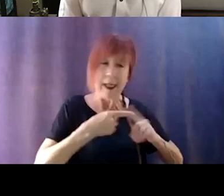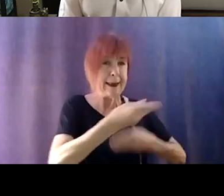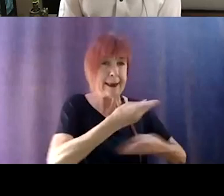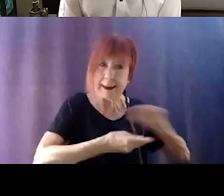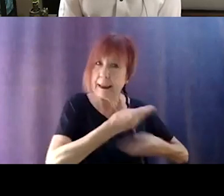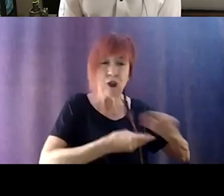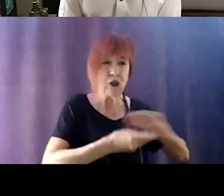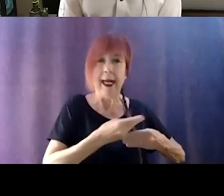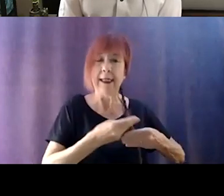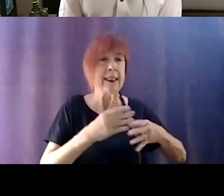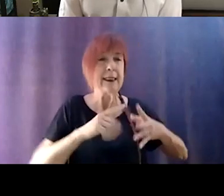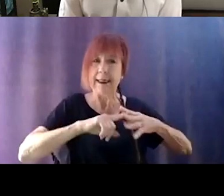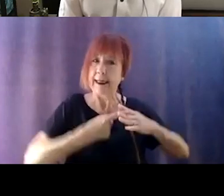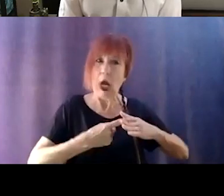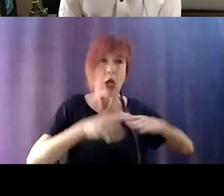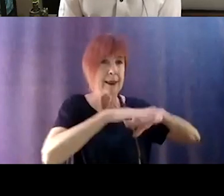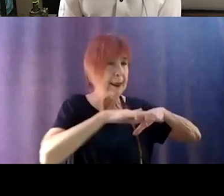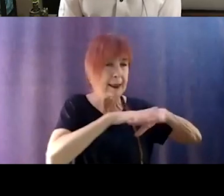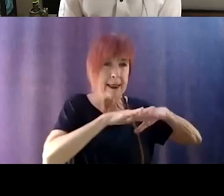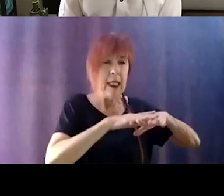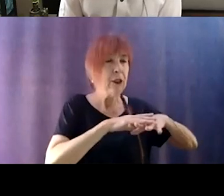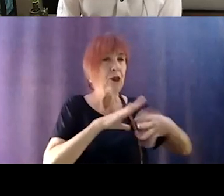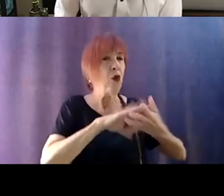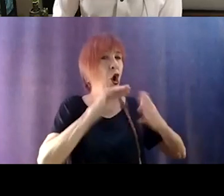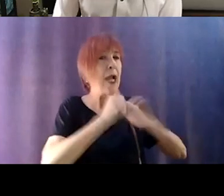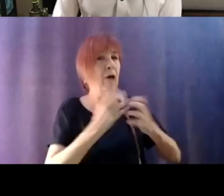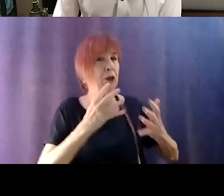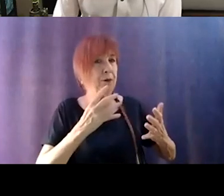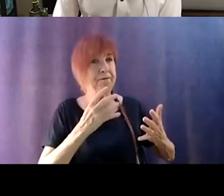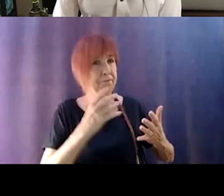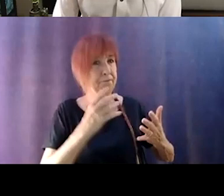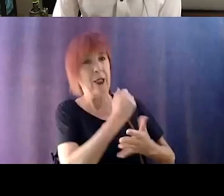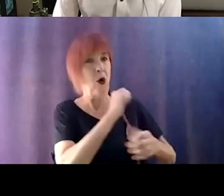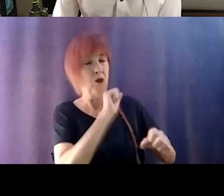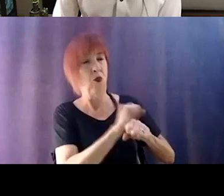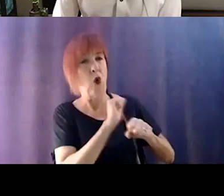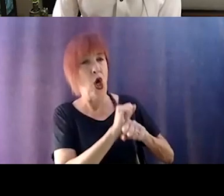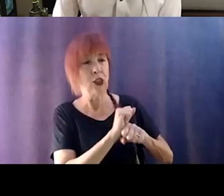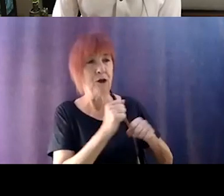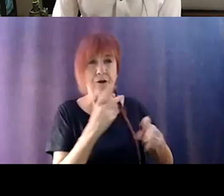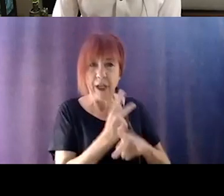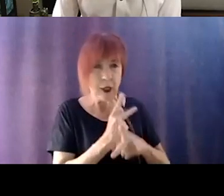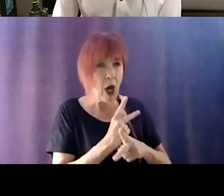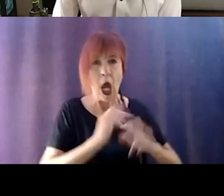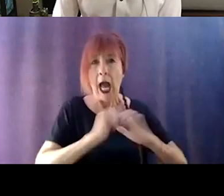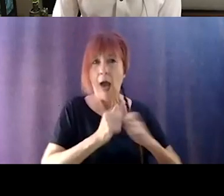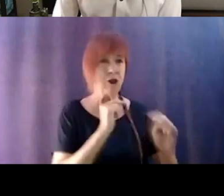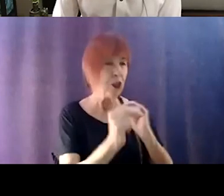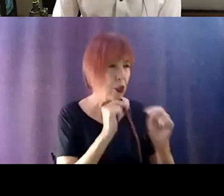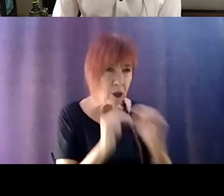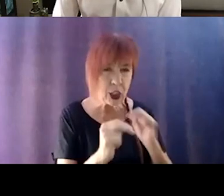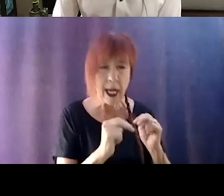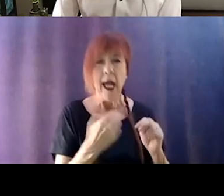wet and learn what it is like to procure work, to actually go out and find opportunities to negotiate and have a relationship with a